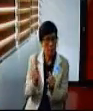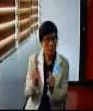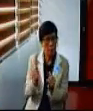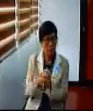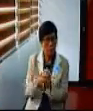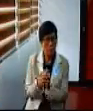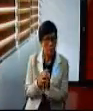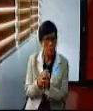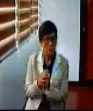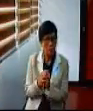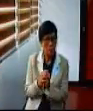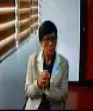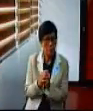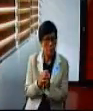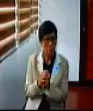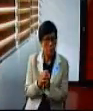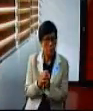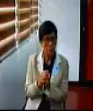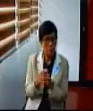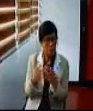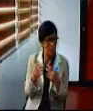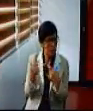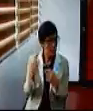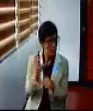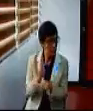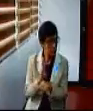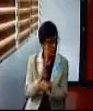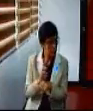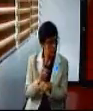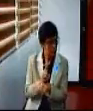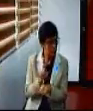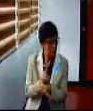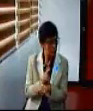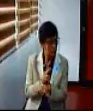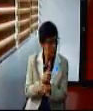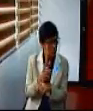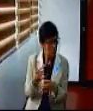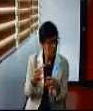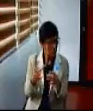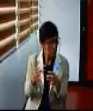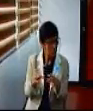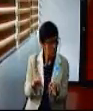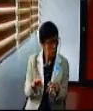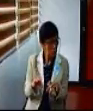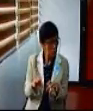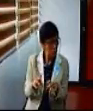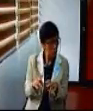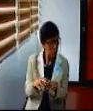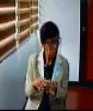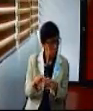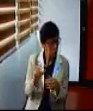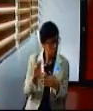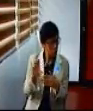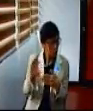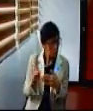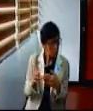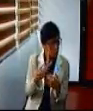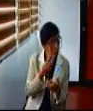accountability. The guiding principles, therefore, are useful because they provide a blueprint with concrete and